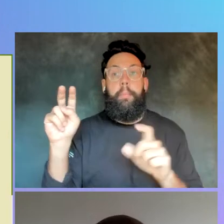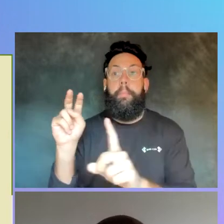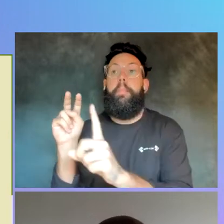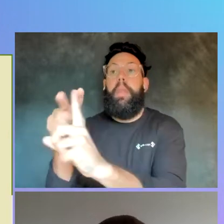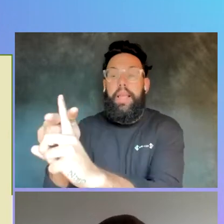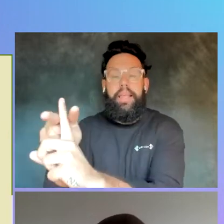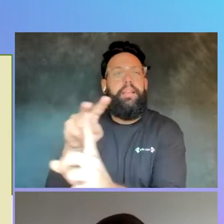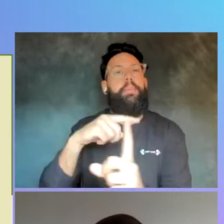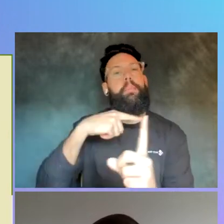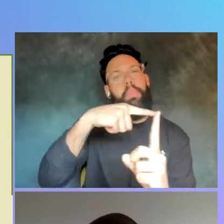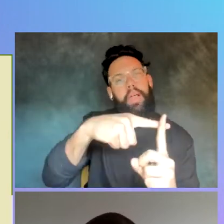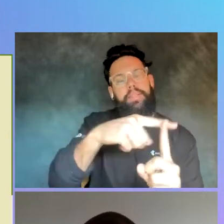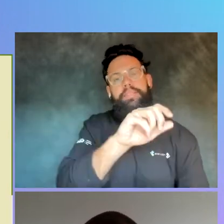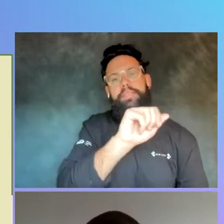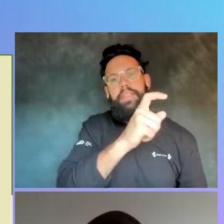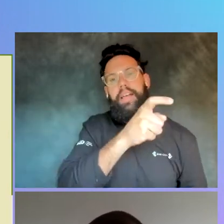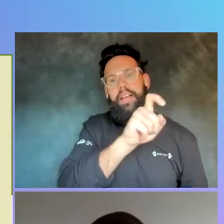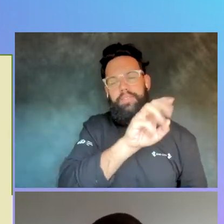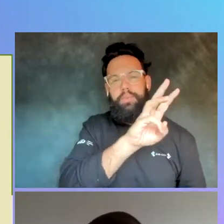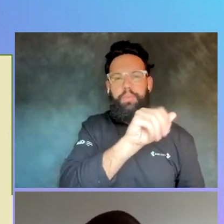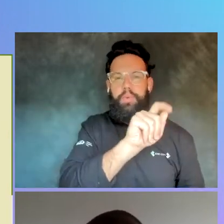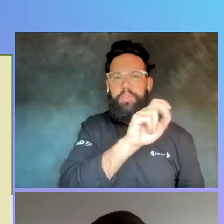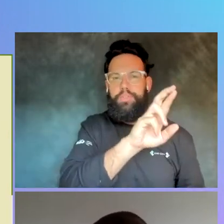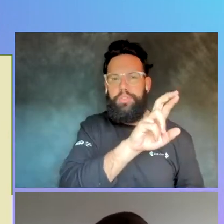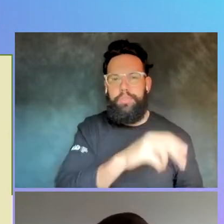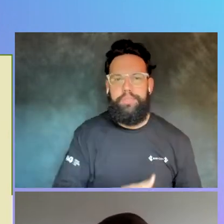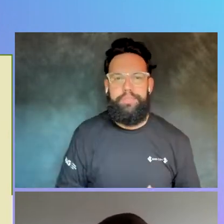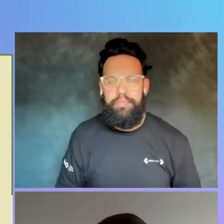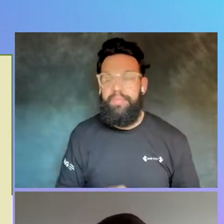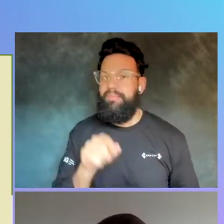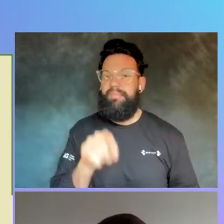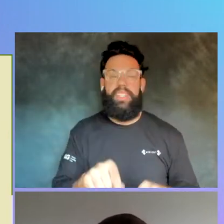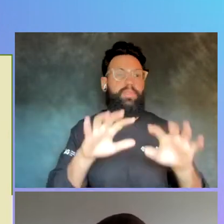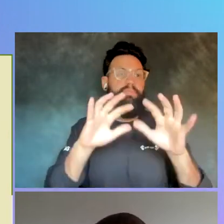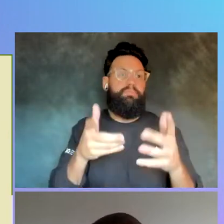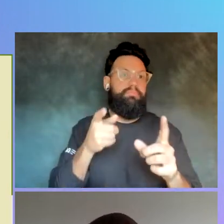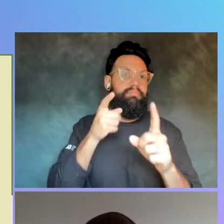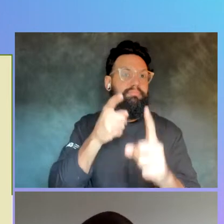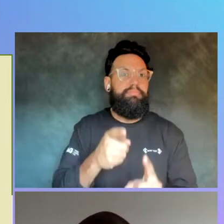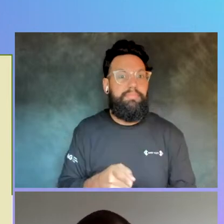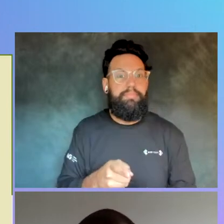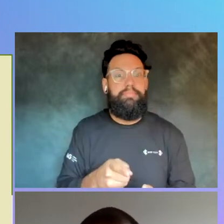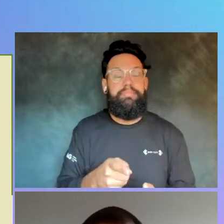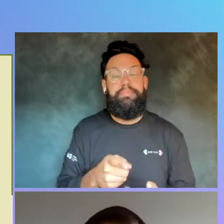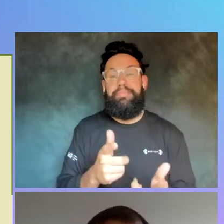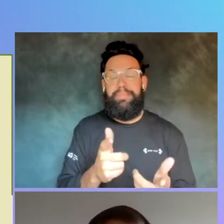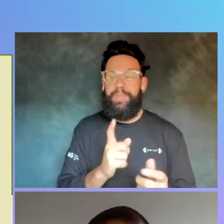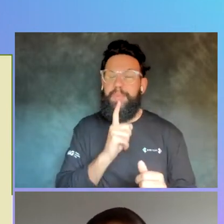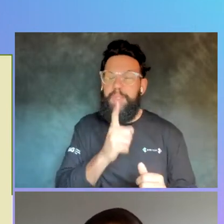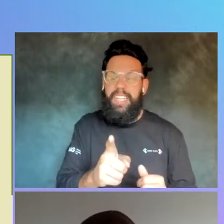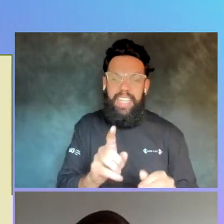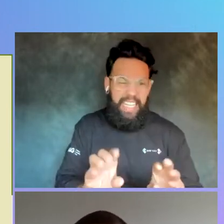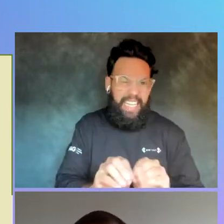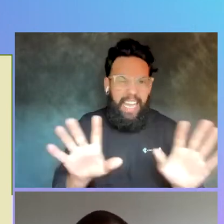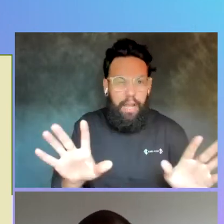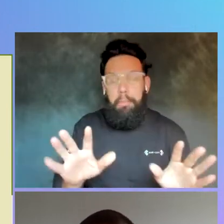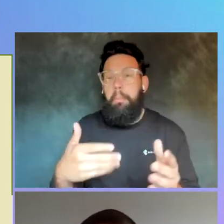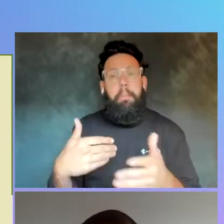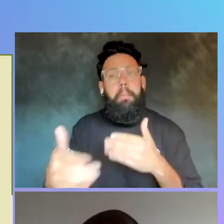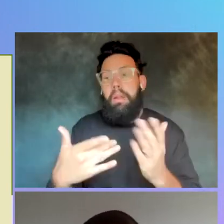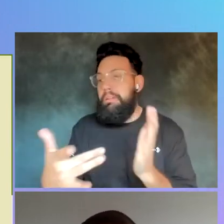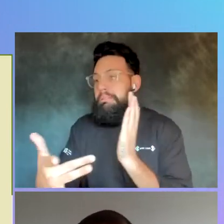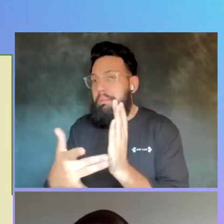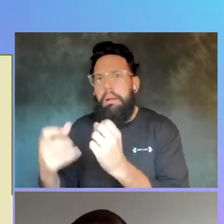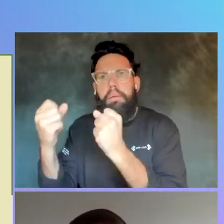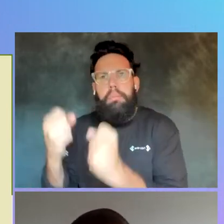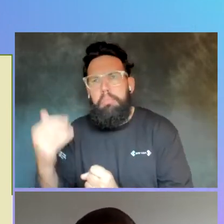to give you an overview, even for the non-technical folks here, how simple this is to actually implement and to